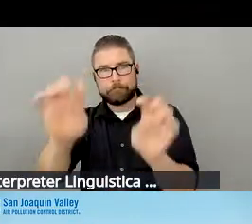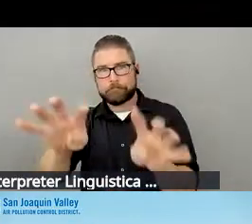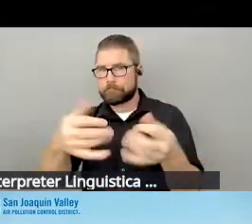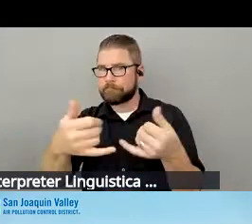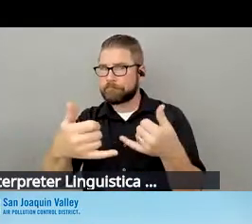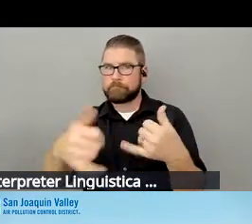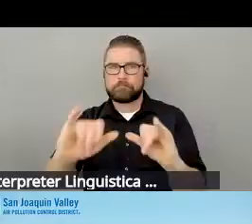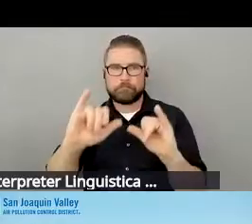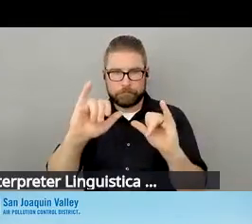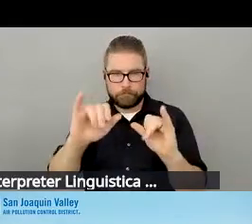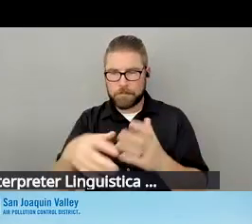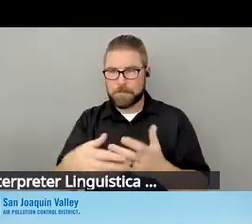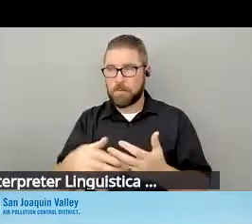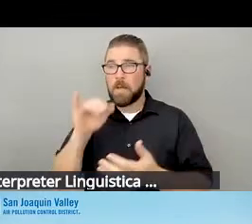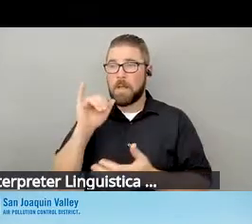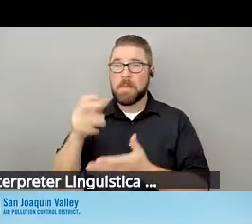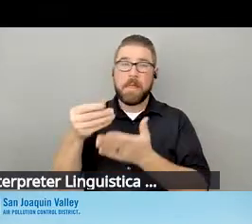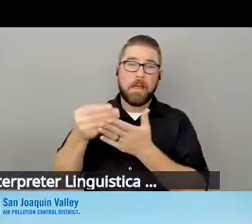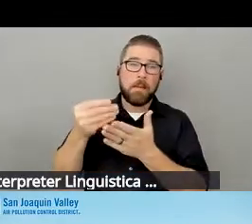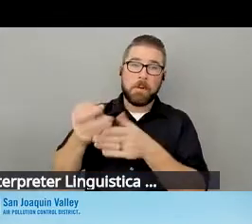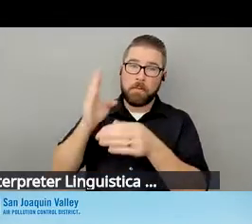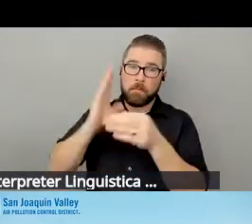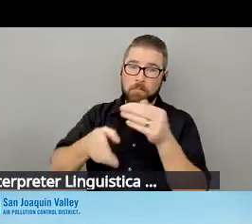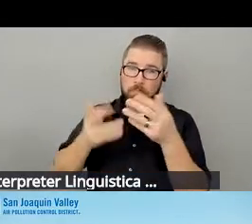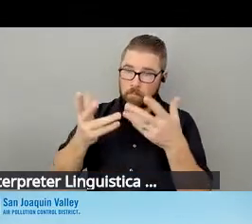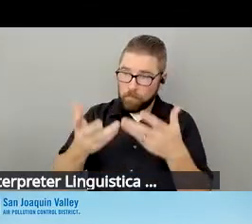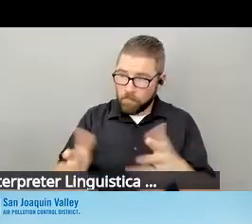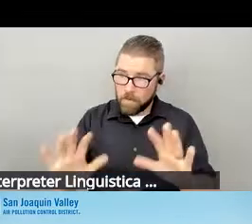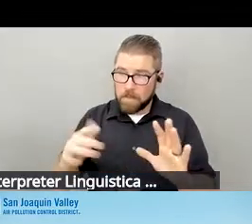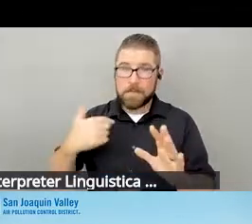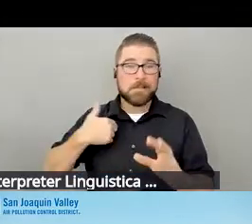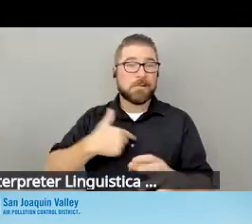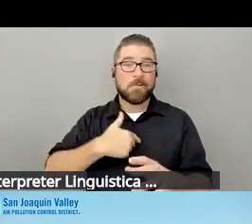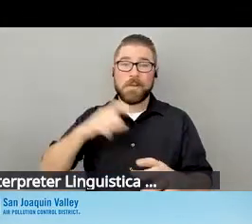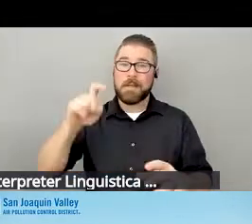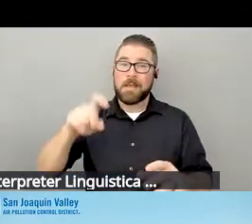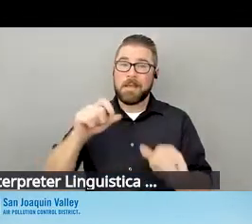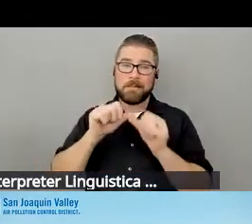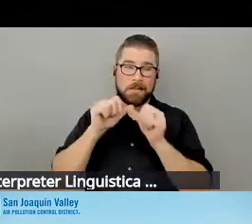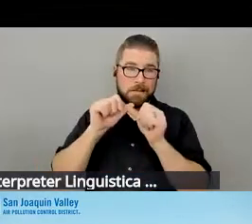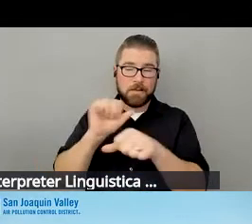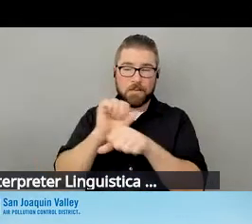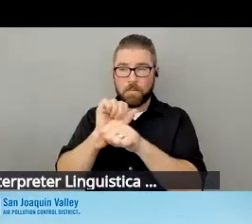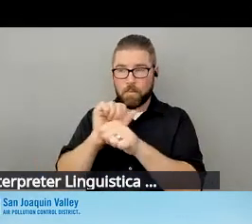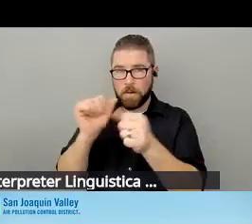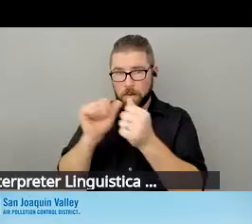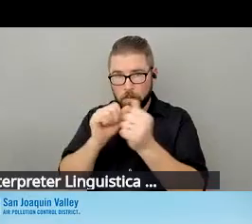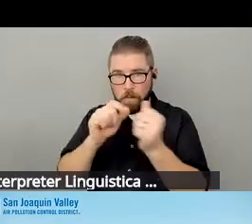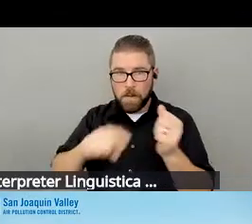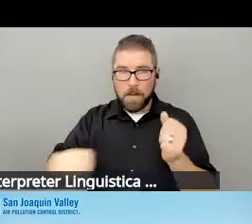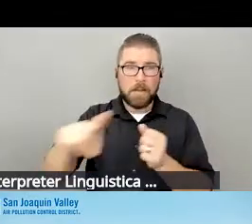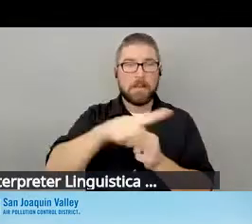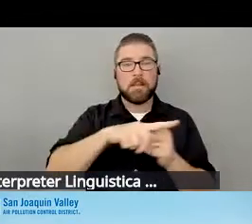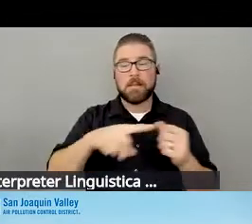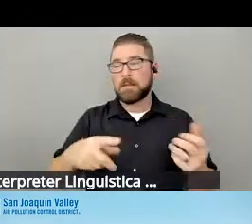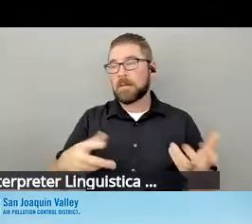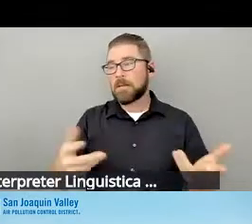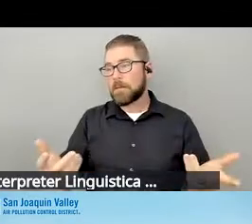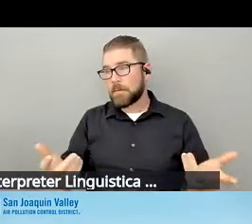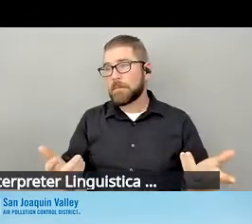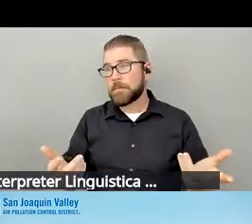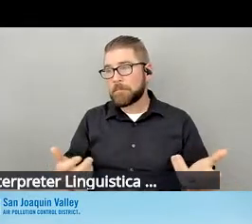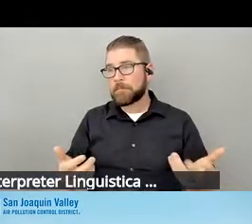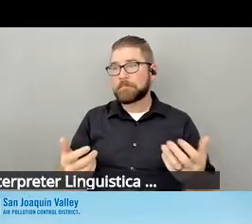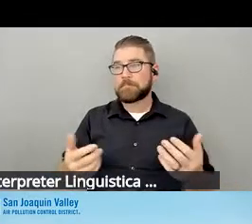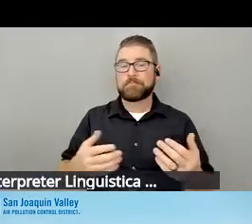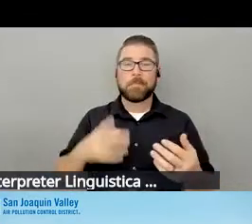continue working with you all. We'll have to continue working with CARB about kind of what it looks like, post 5th year. But I'll